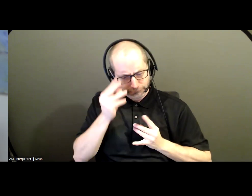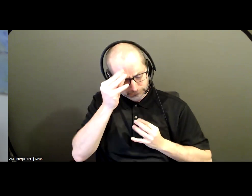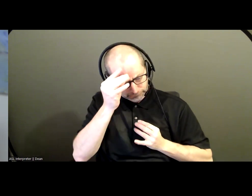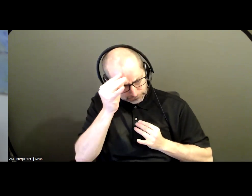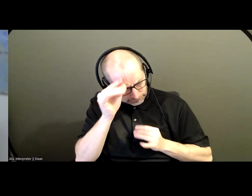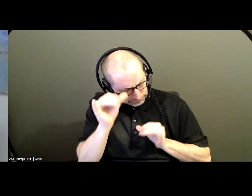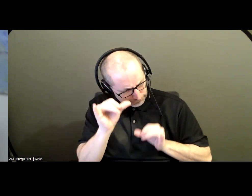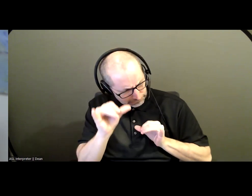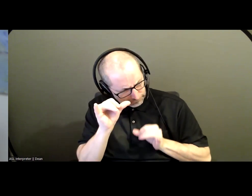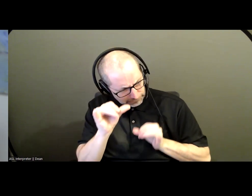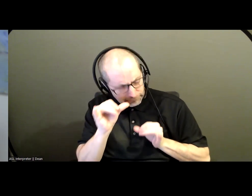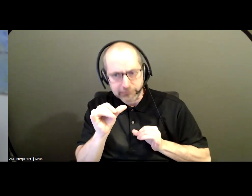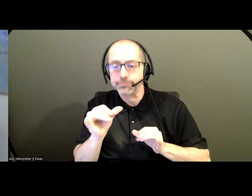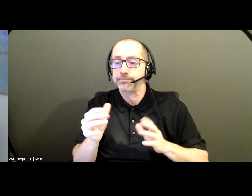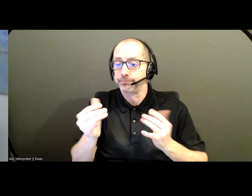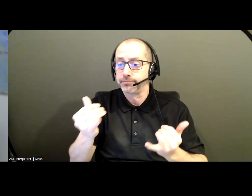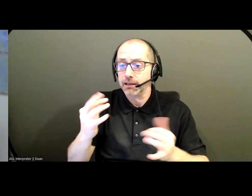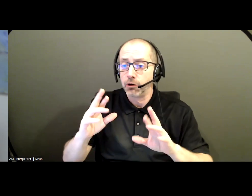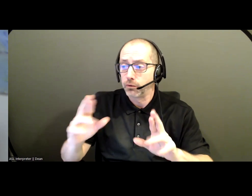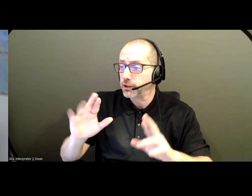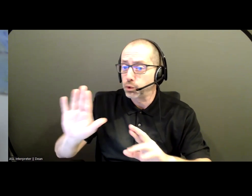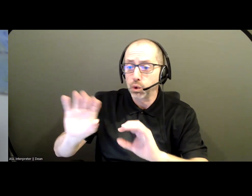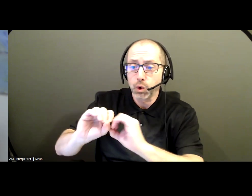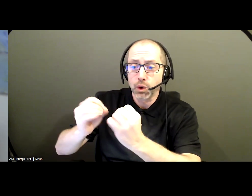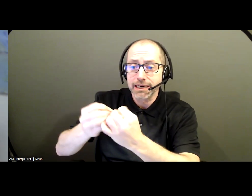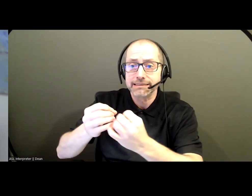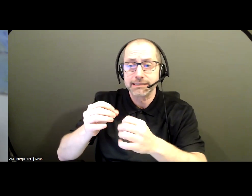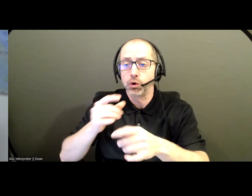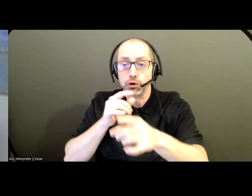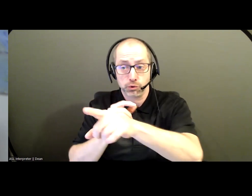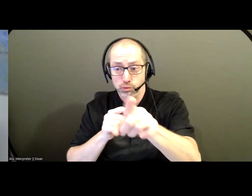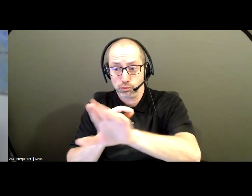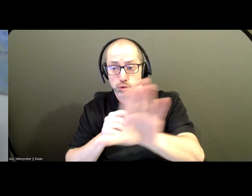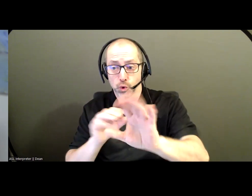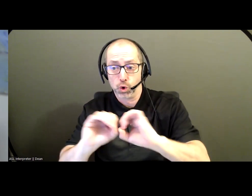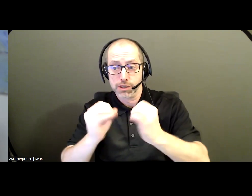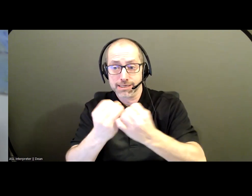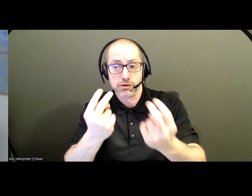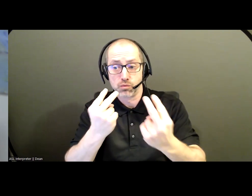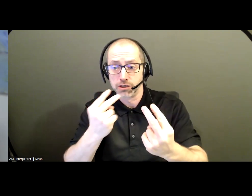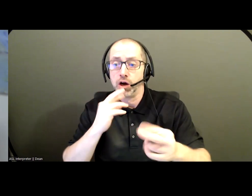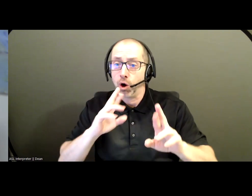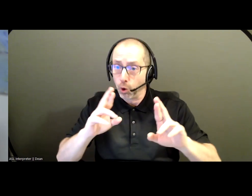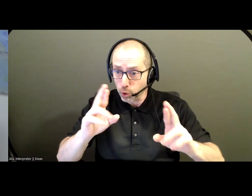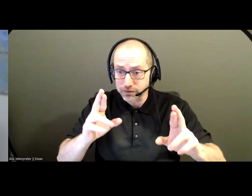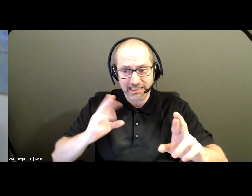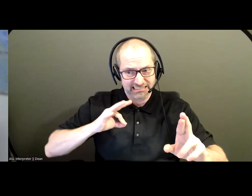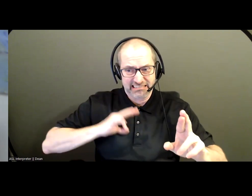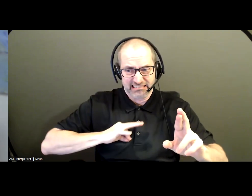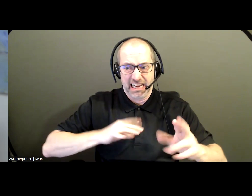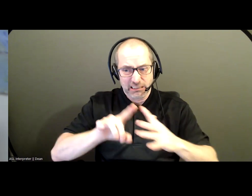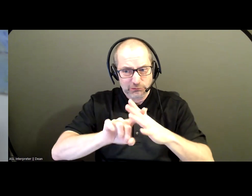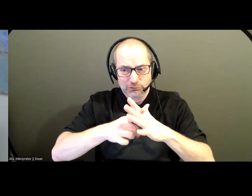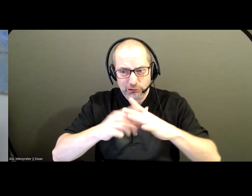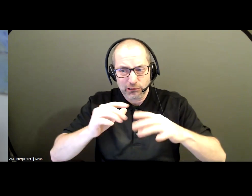that the organizations that were represented today have gained insights that will be able to be put into practice. So thank you for joining us